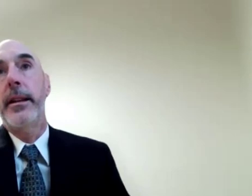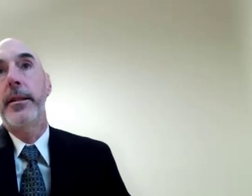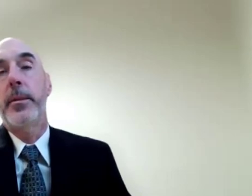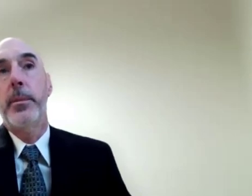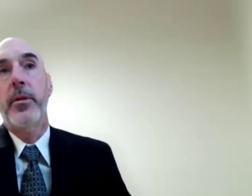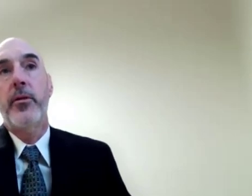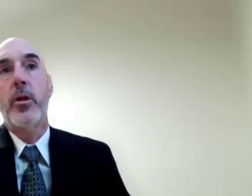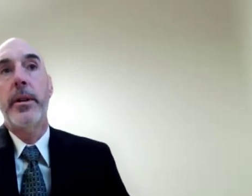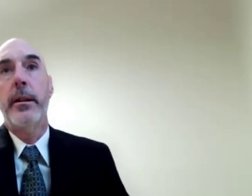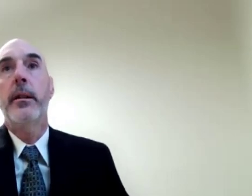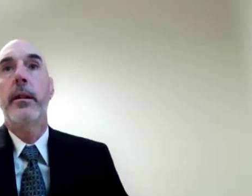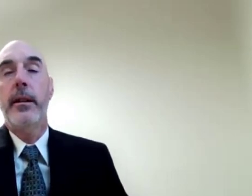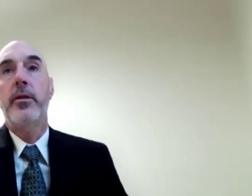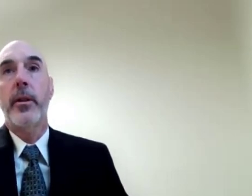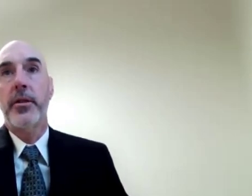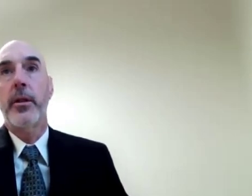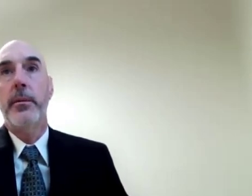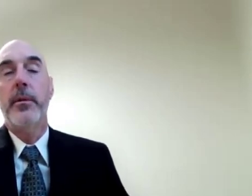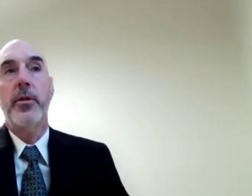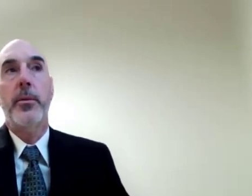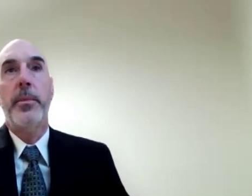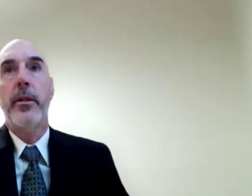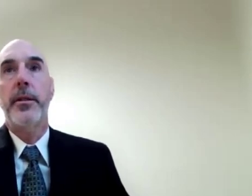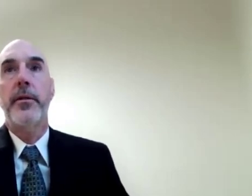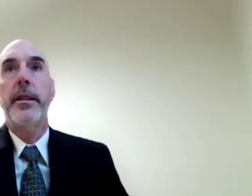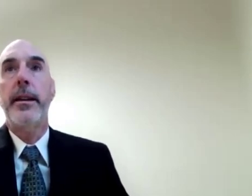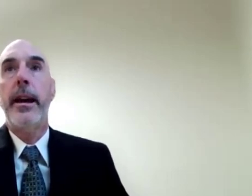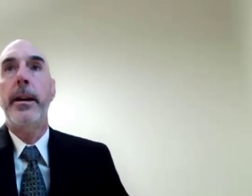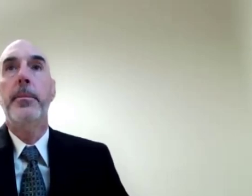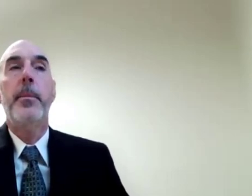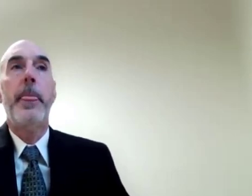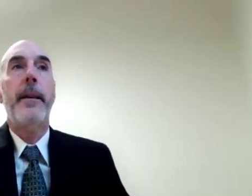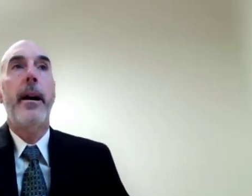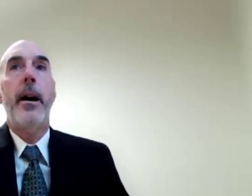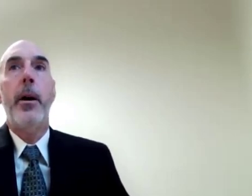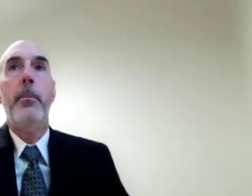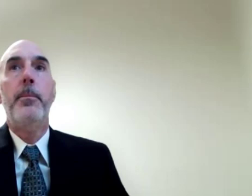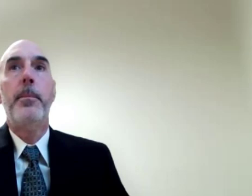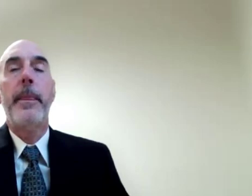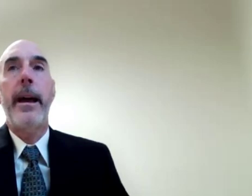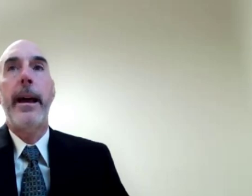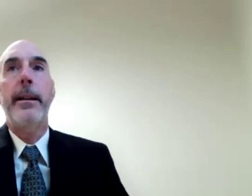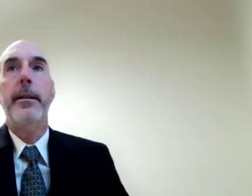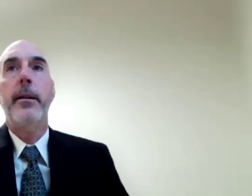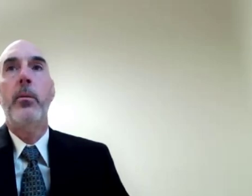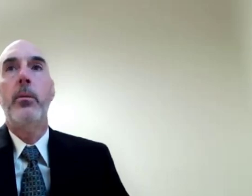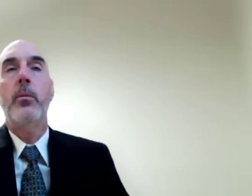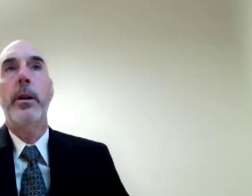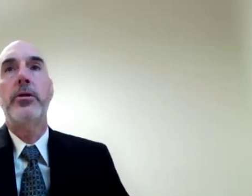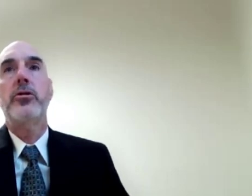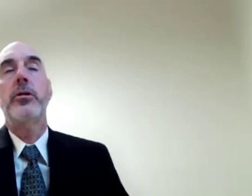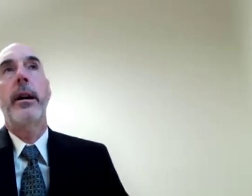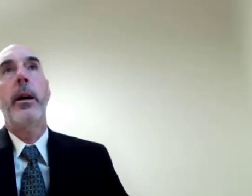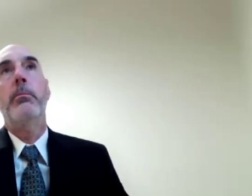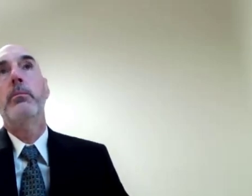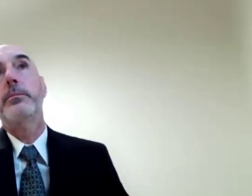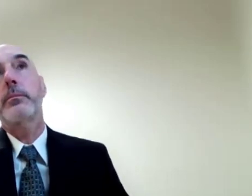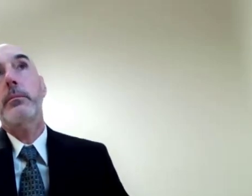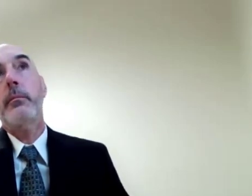functions that they need to be performing during certain periods of the day? And